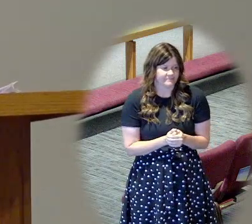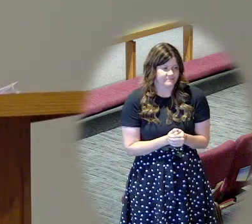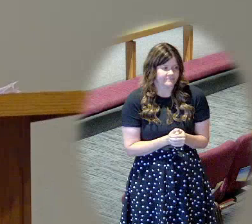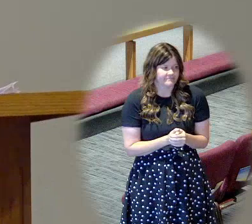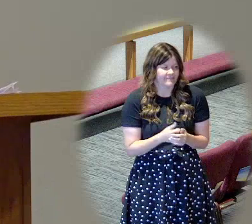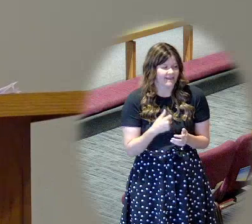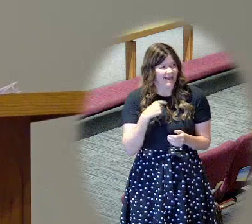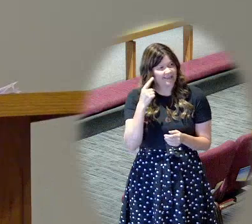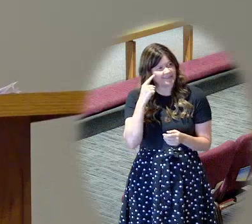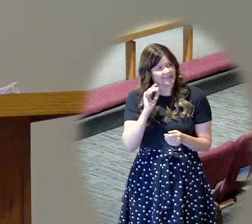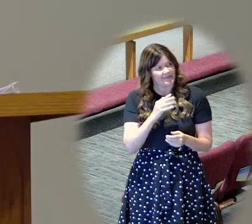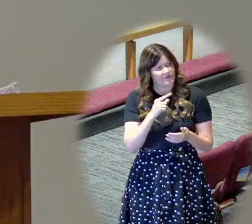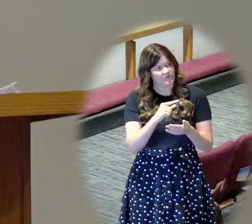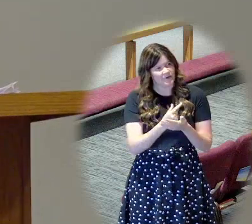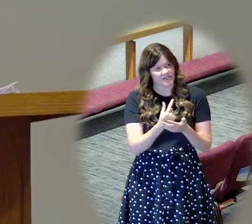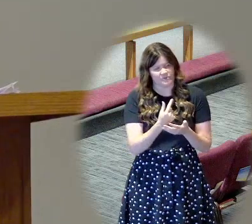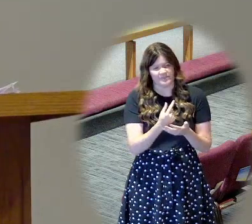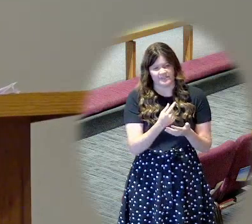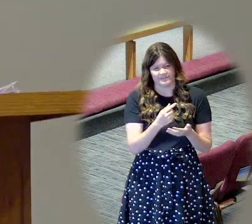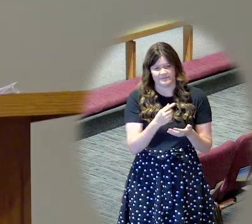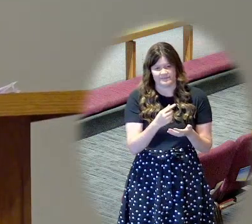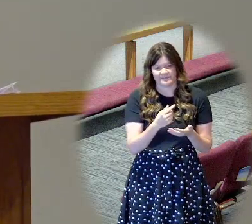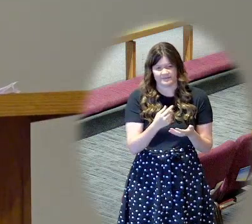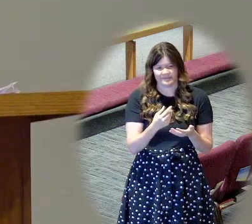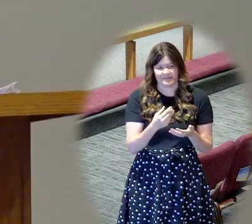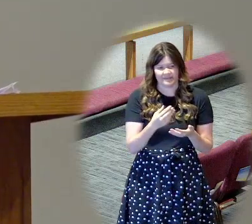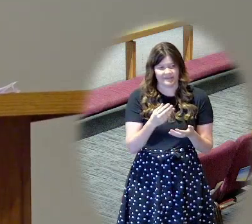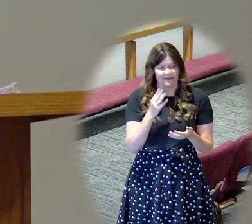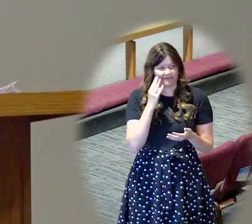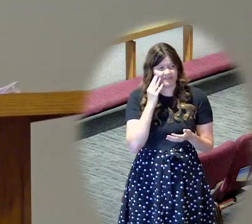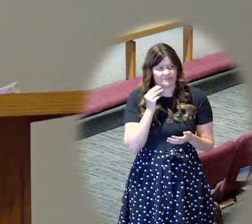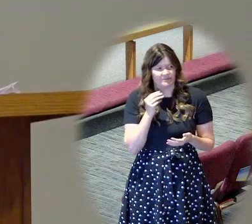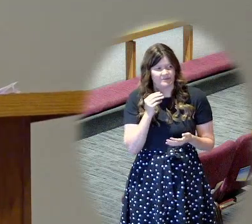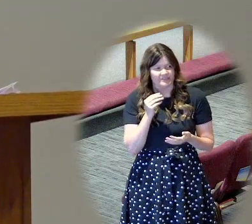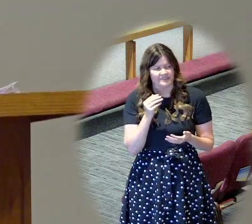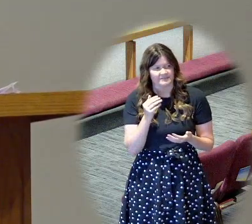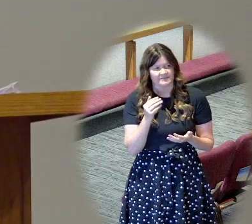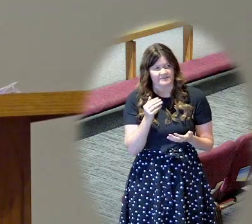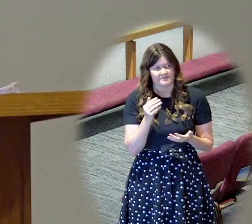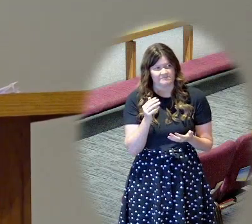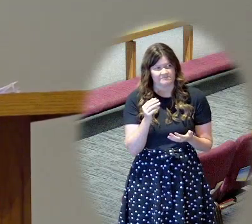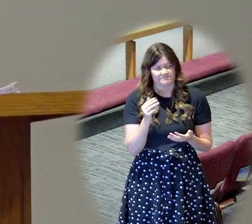I think our graduates have certainly been there recently.